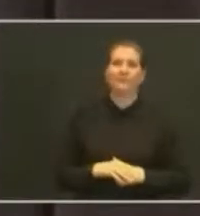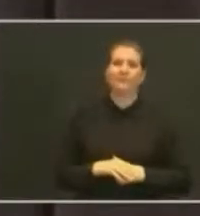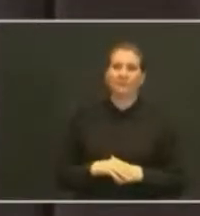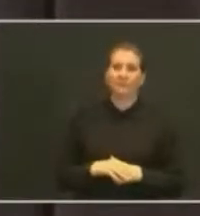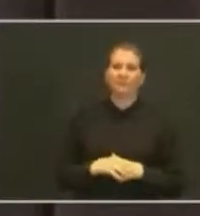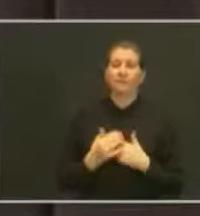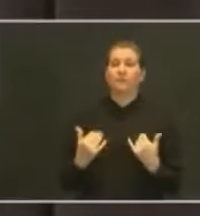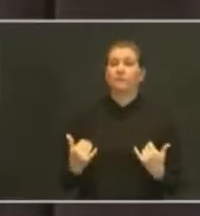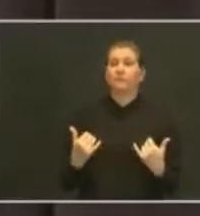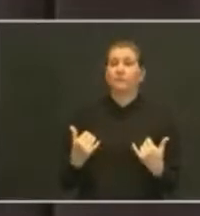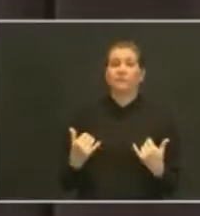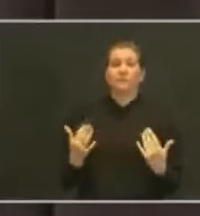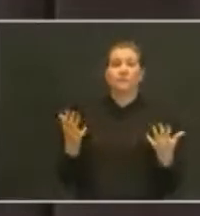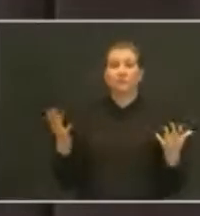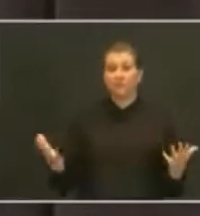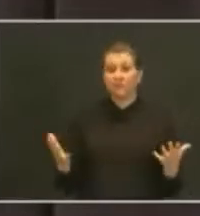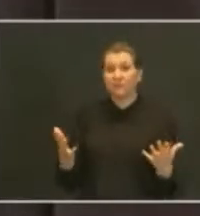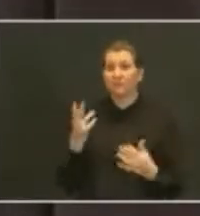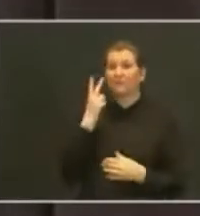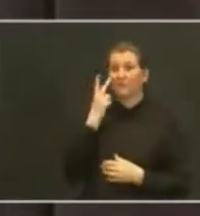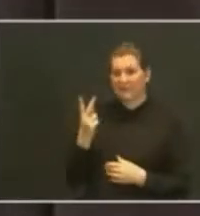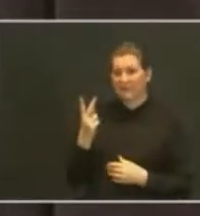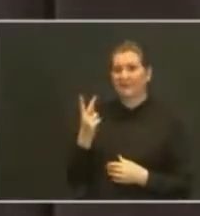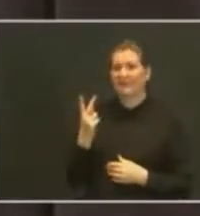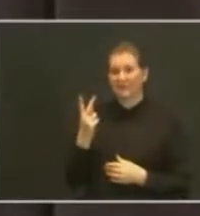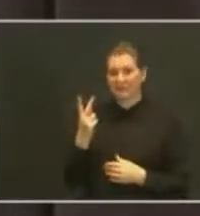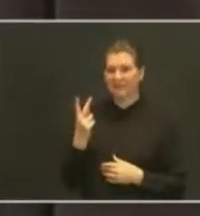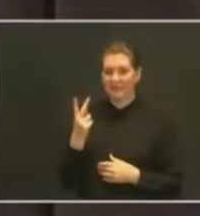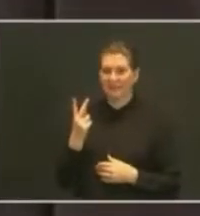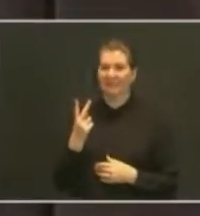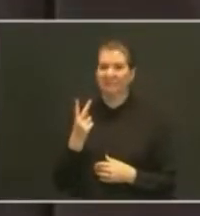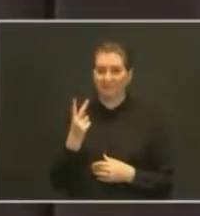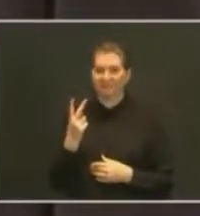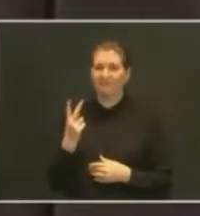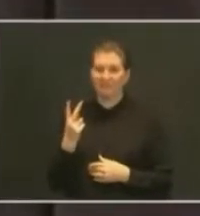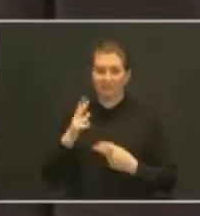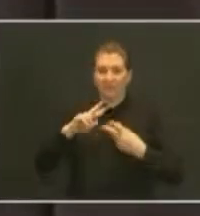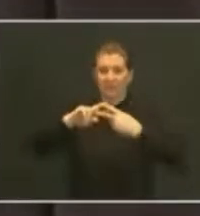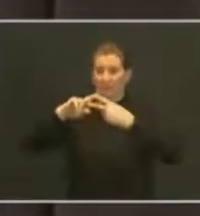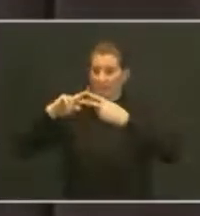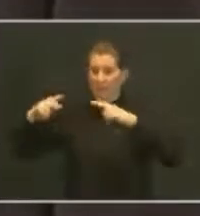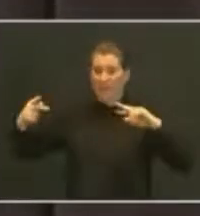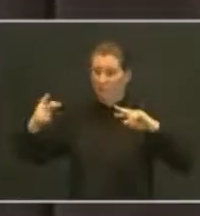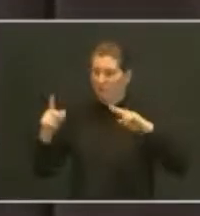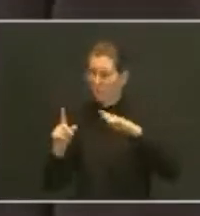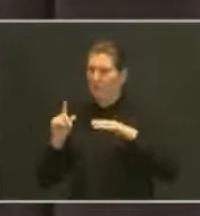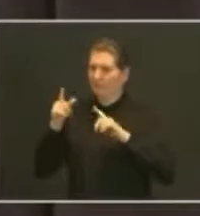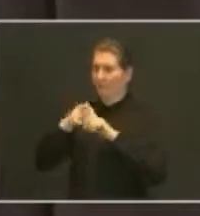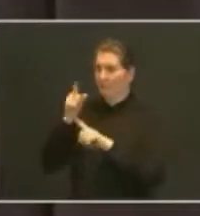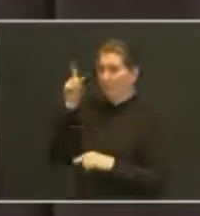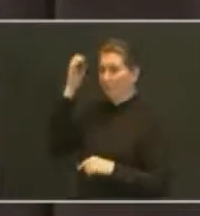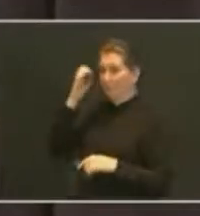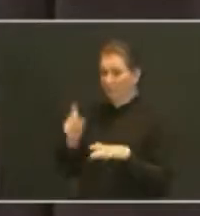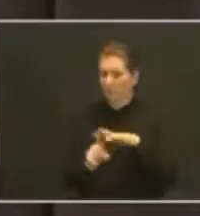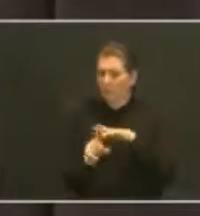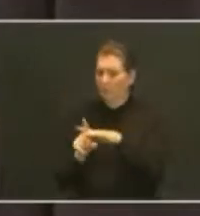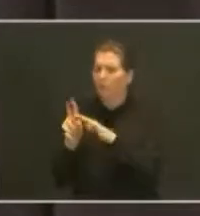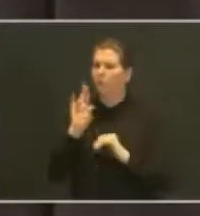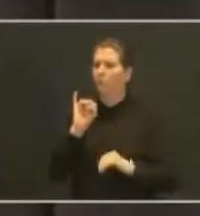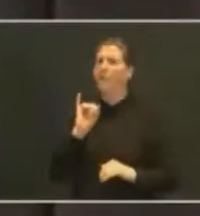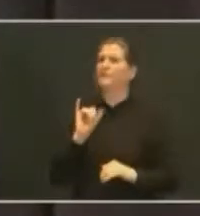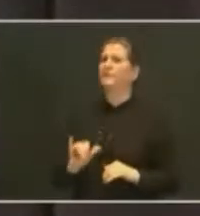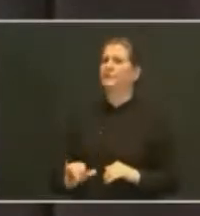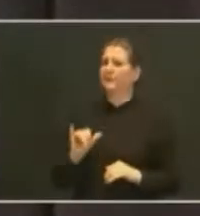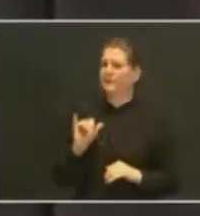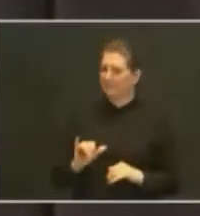more contagious variants of COVID-19 in Rhode Island, we feel even more confident in this